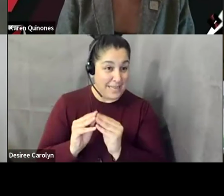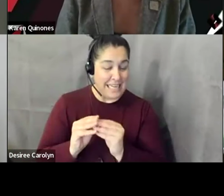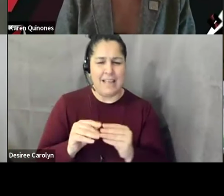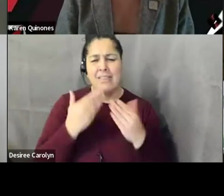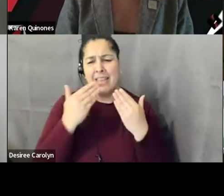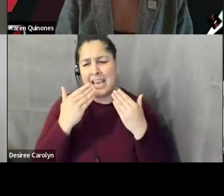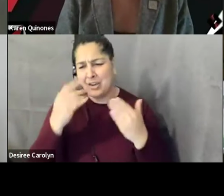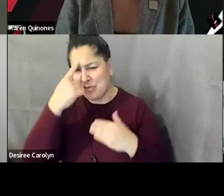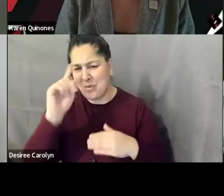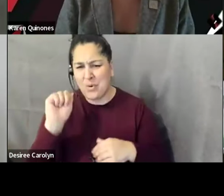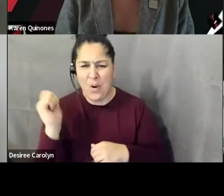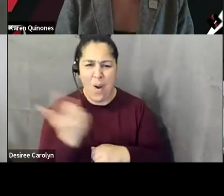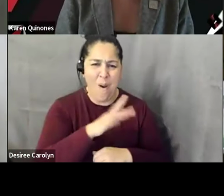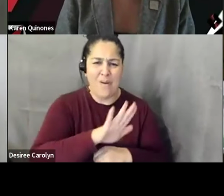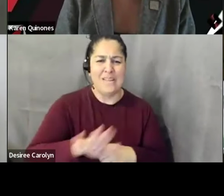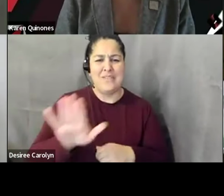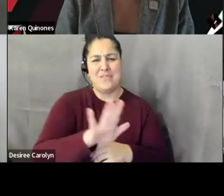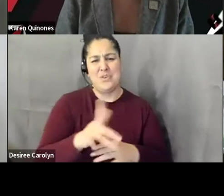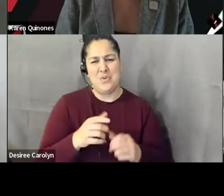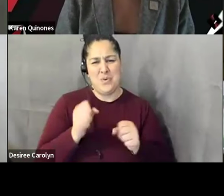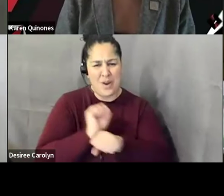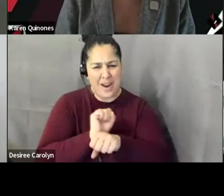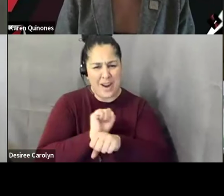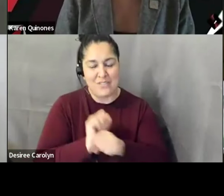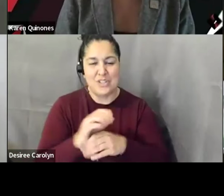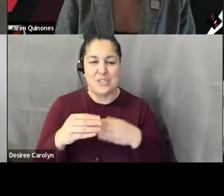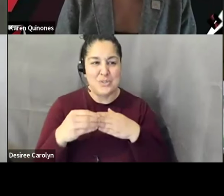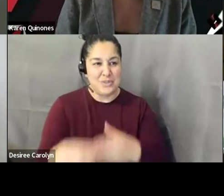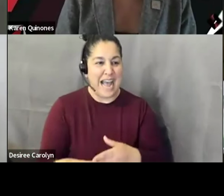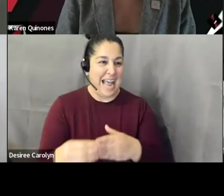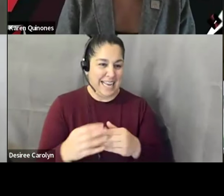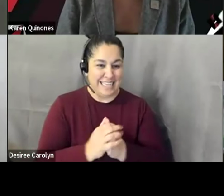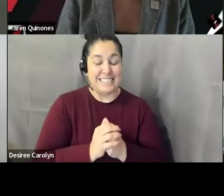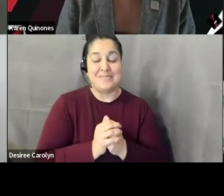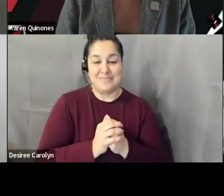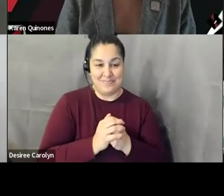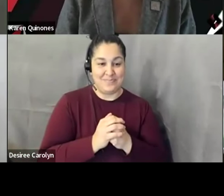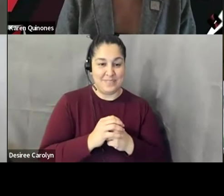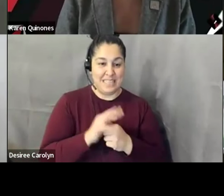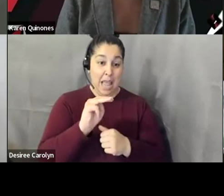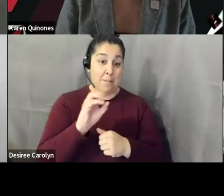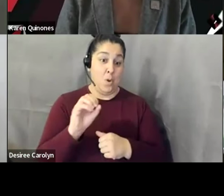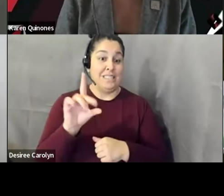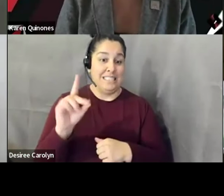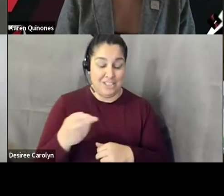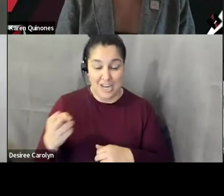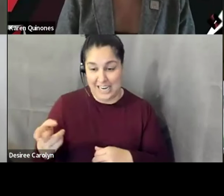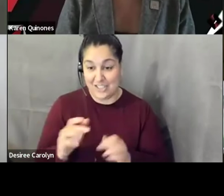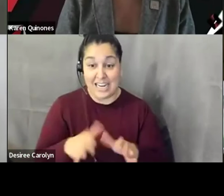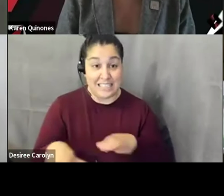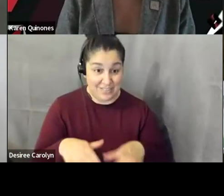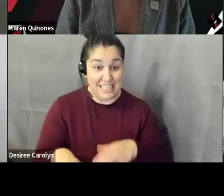efforts to guide MODDHH activities. With that, Russ, I will turn it over to you, please.